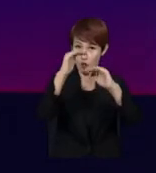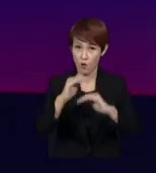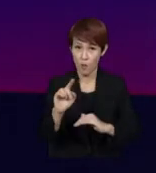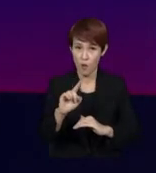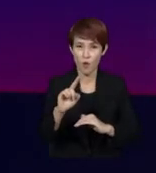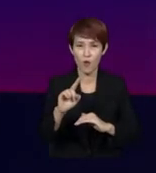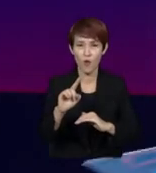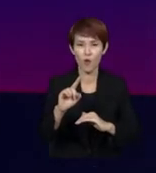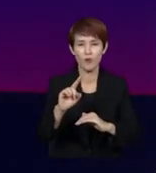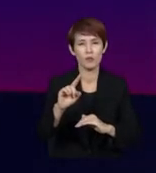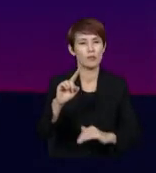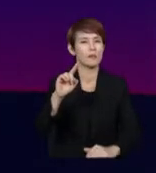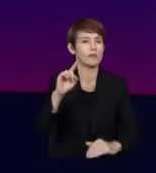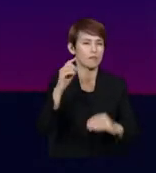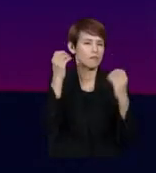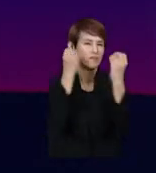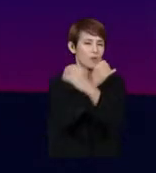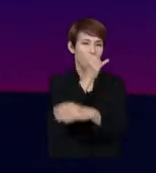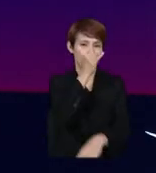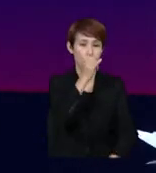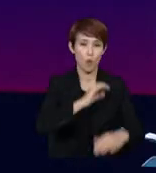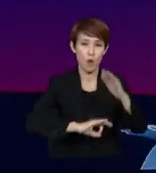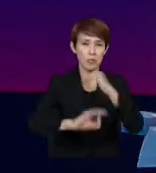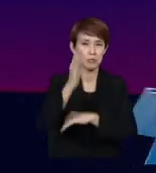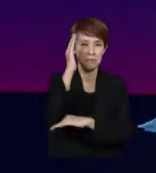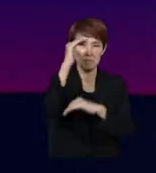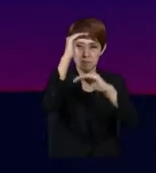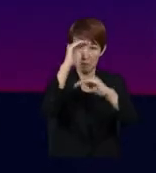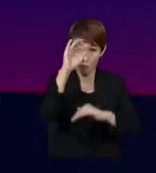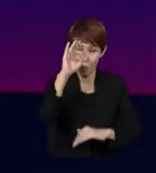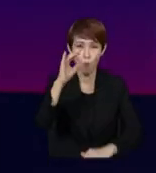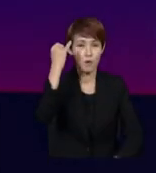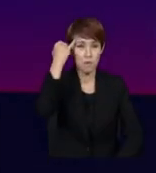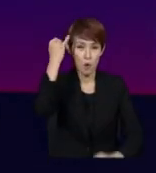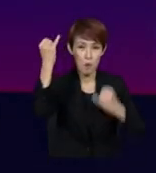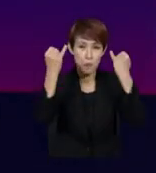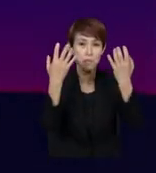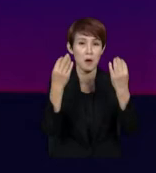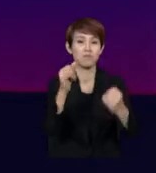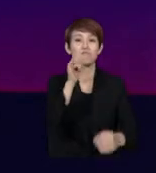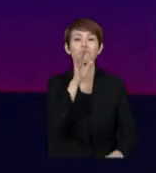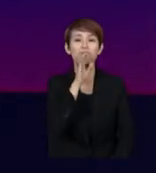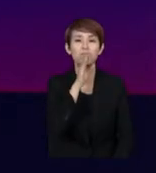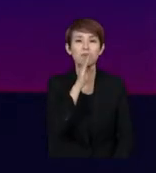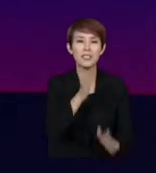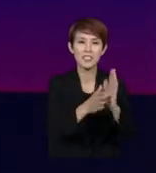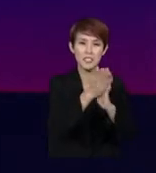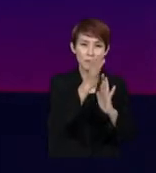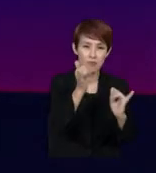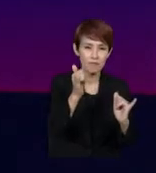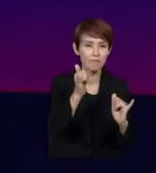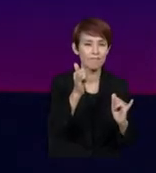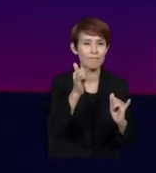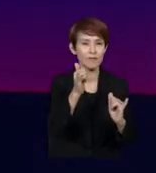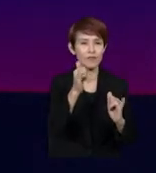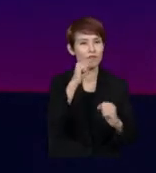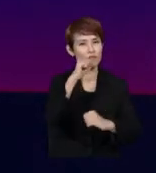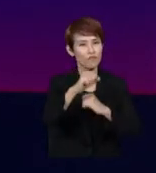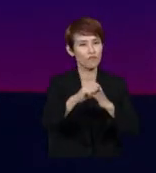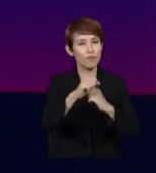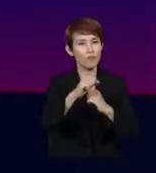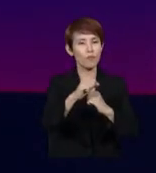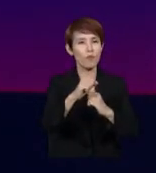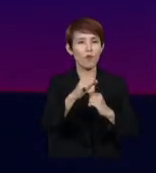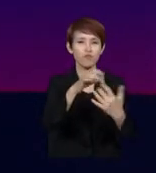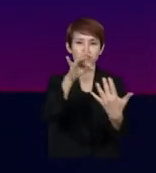ideas. Things like, you know, randomly chosen citizens, having more of a say, more direct participation via initiatives, such in the